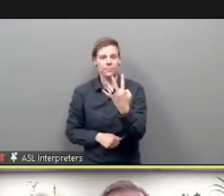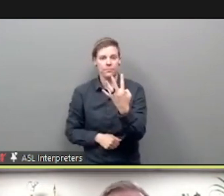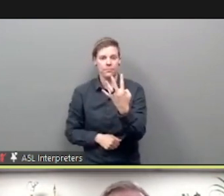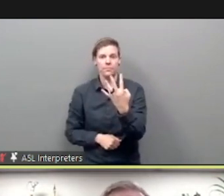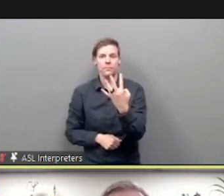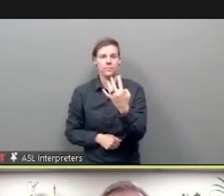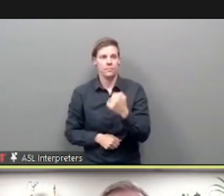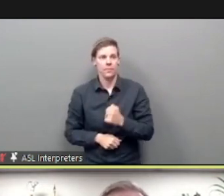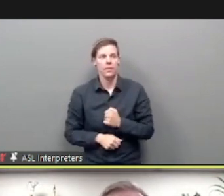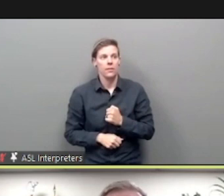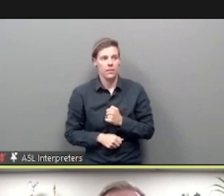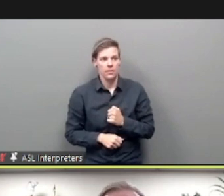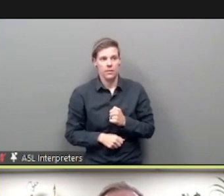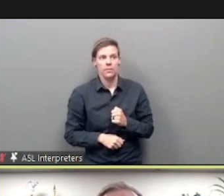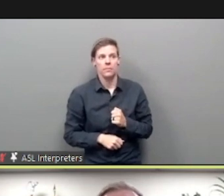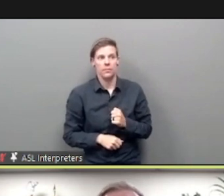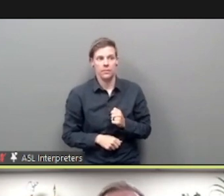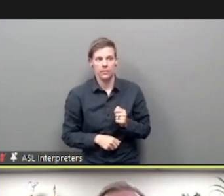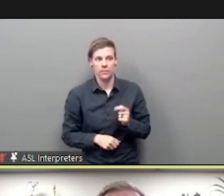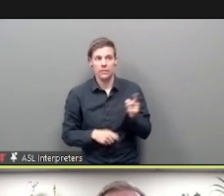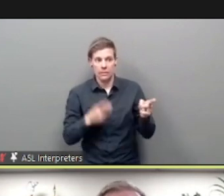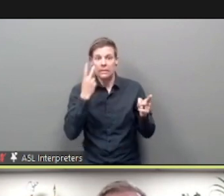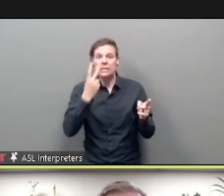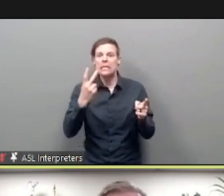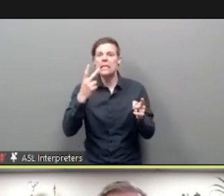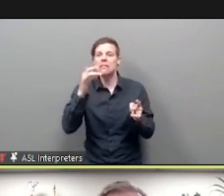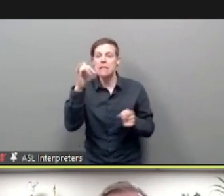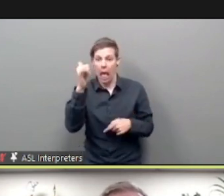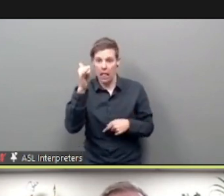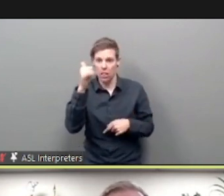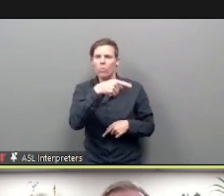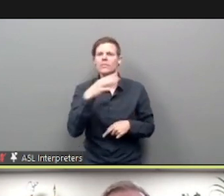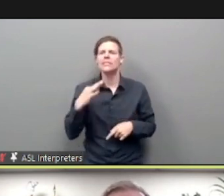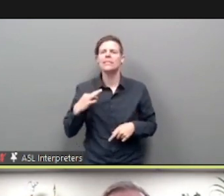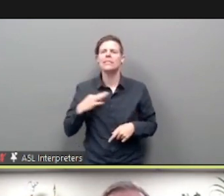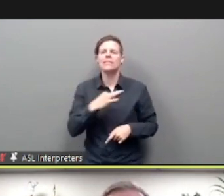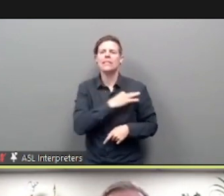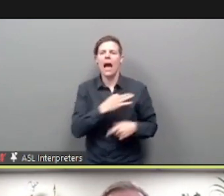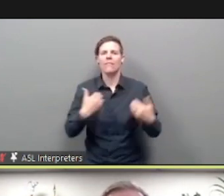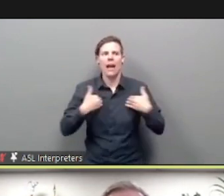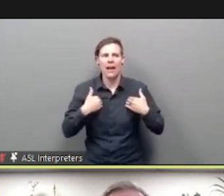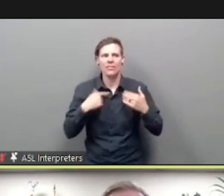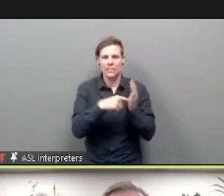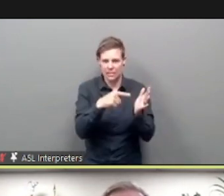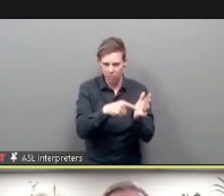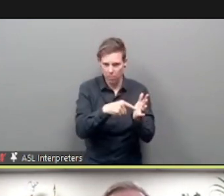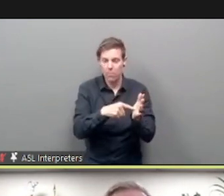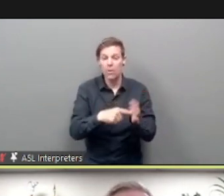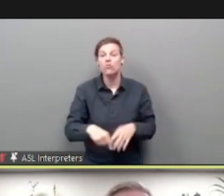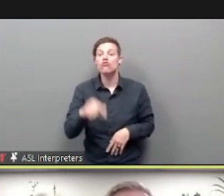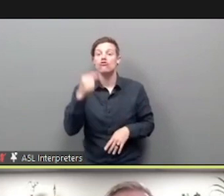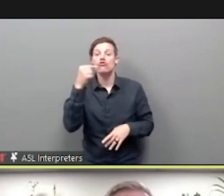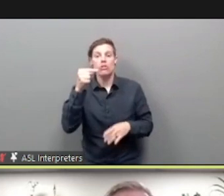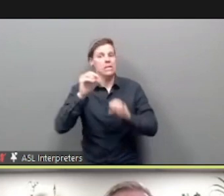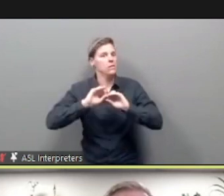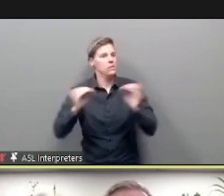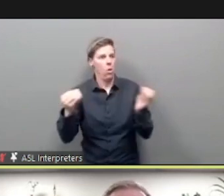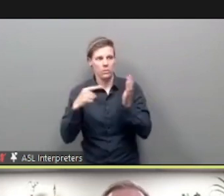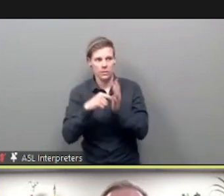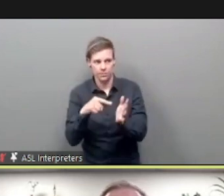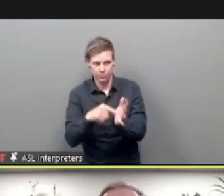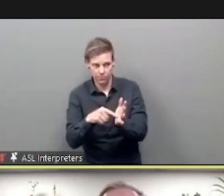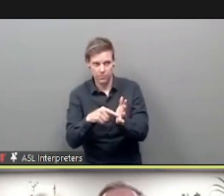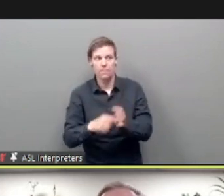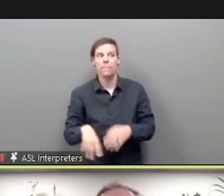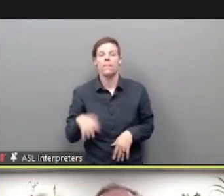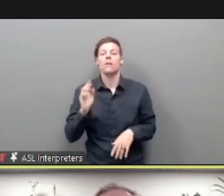symptomatic staff is yellow, staff without symptoms green, residents with symptoms red, and residents without